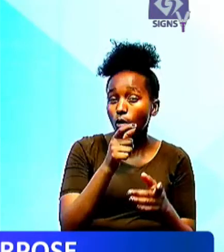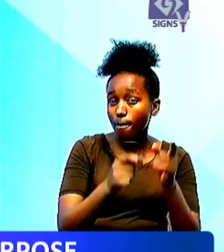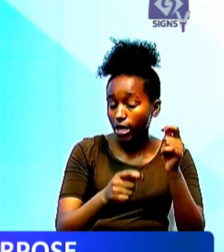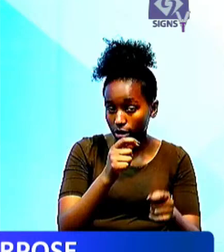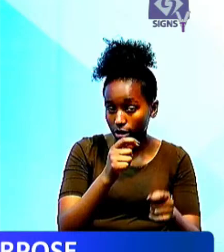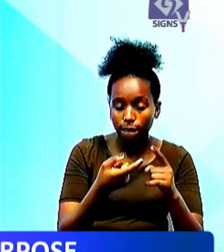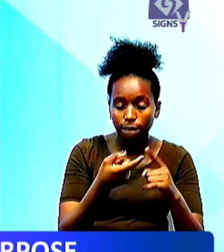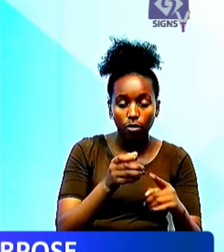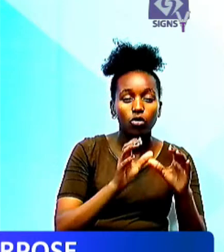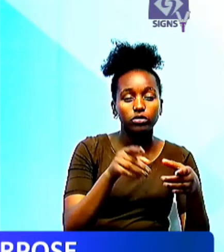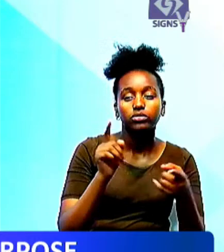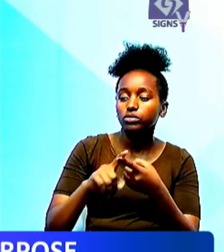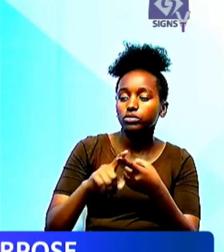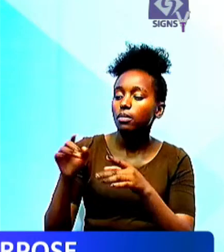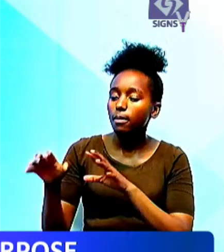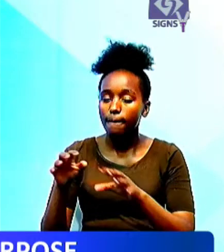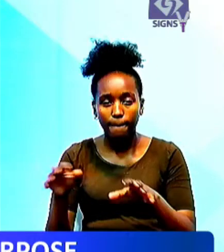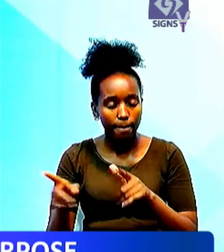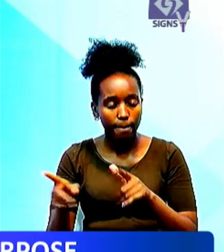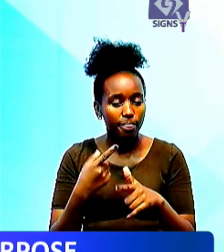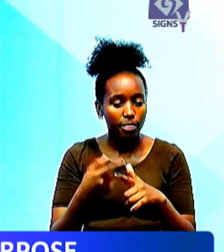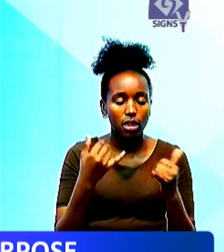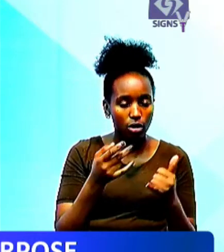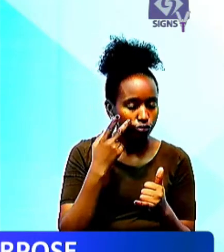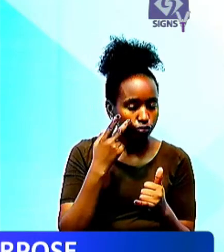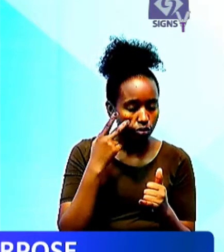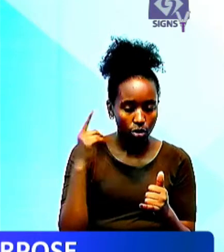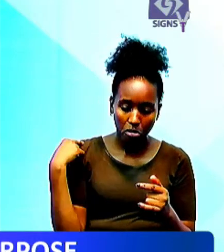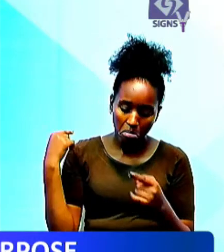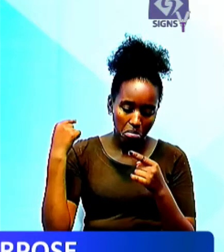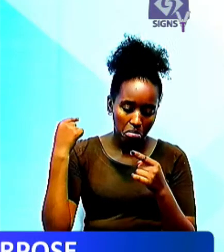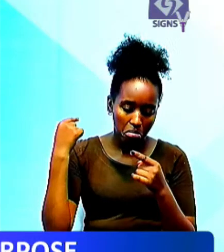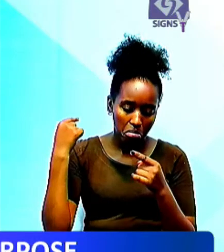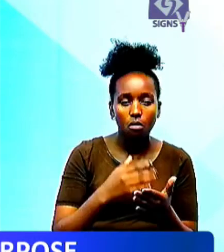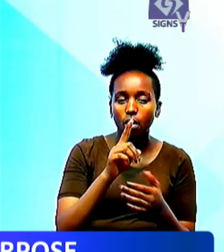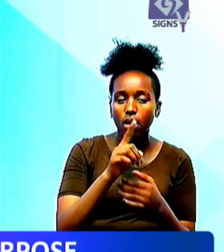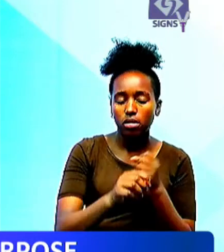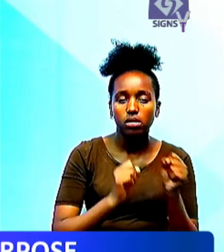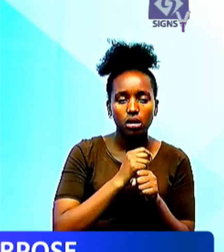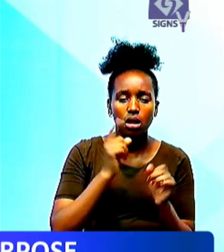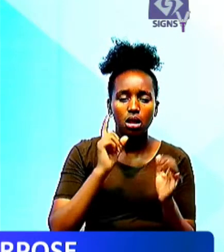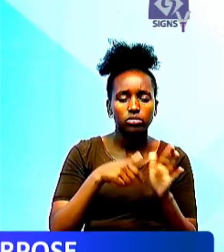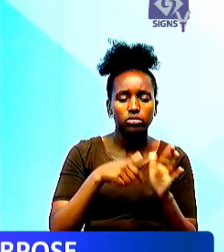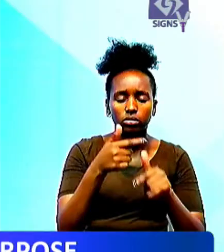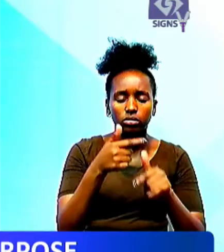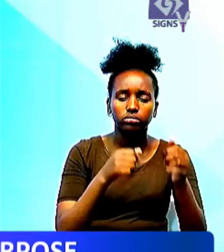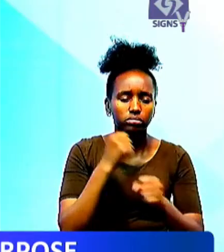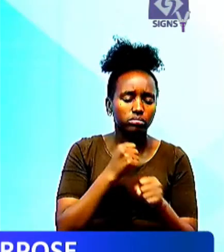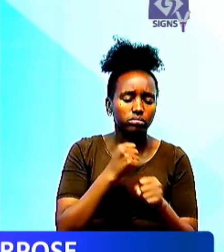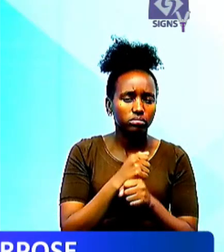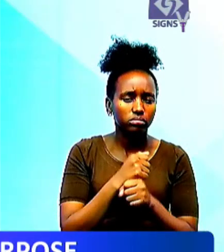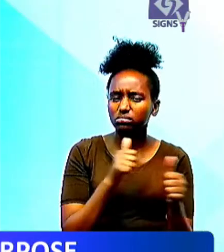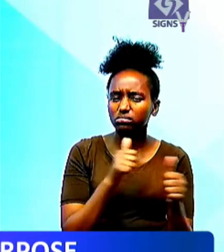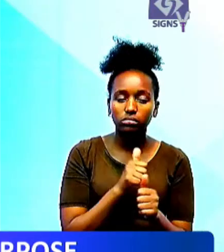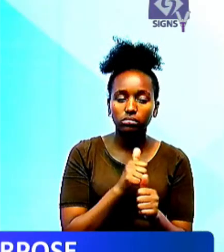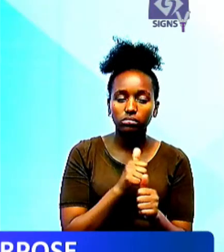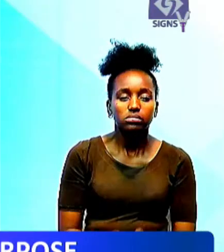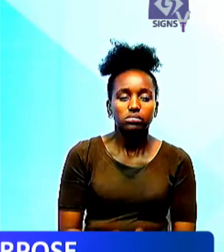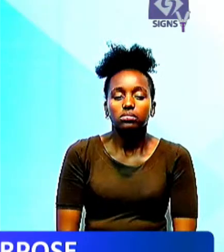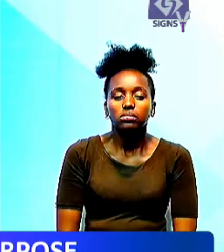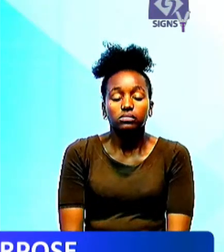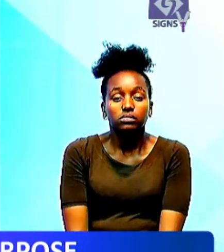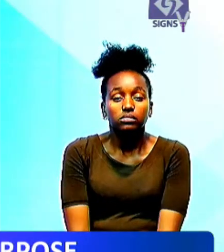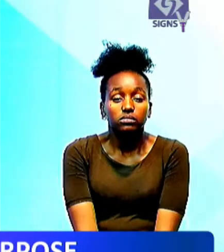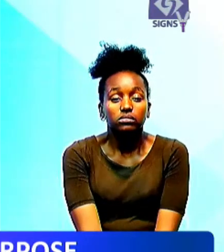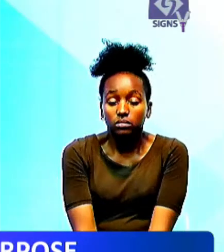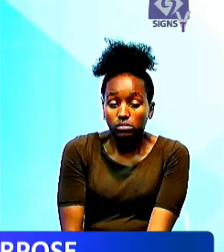market. And we have done that now for a year and a half, and this has created, we worked on how the mode of